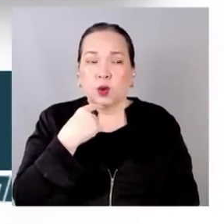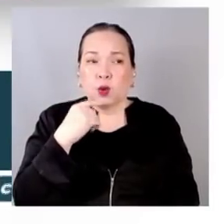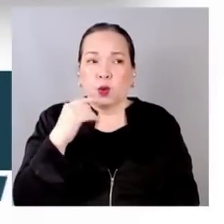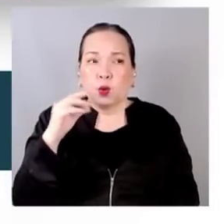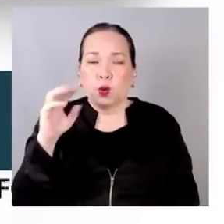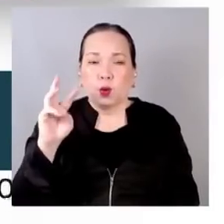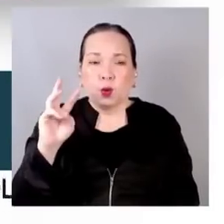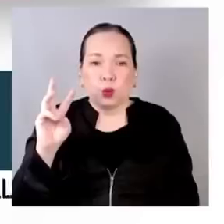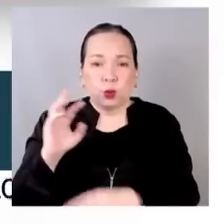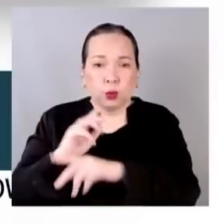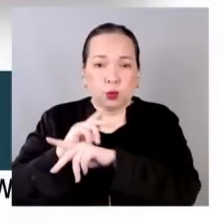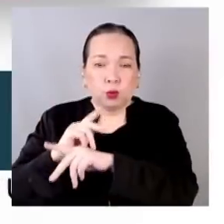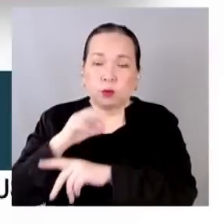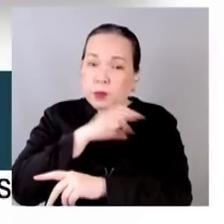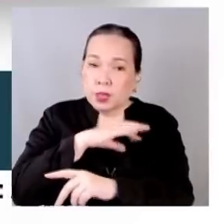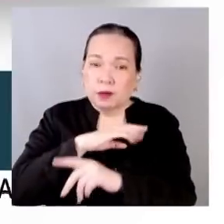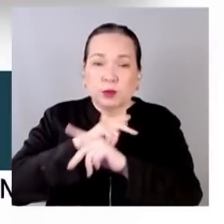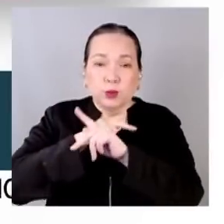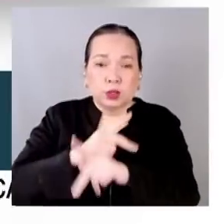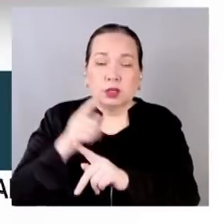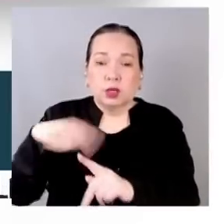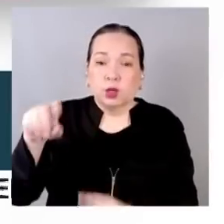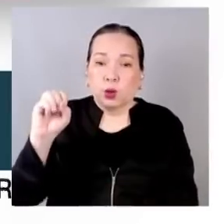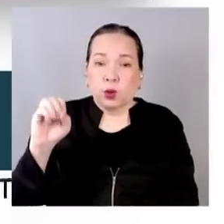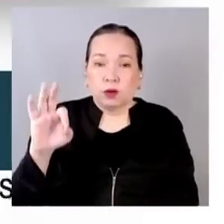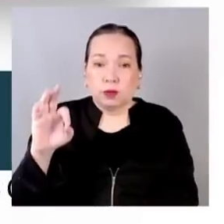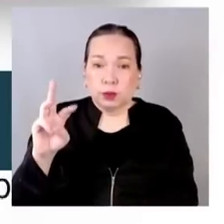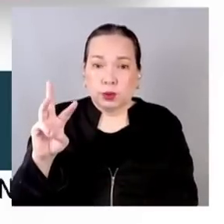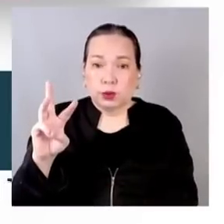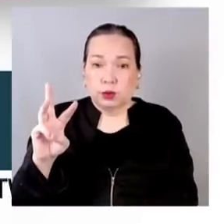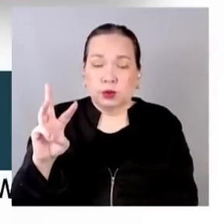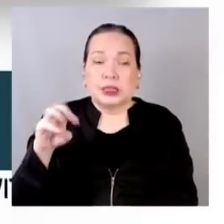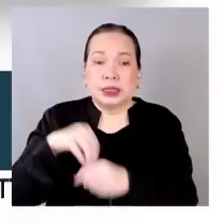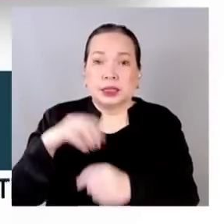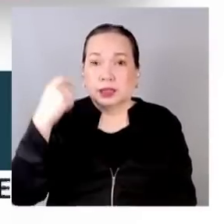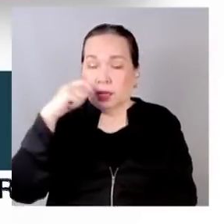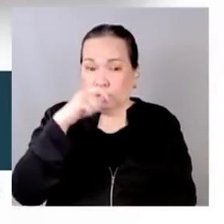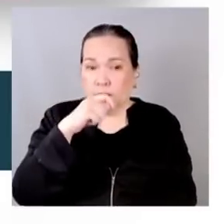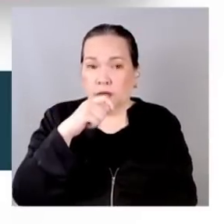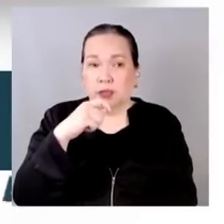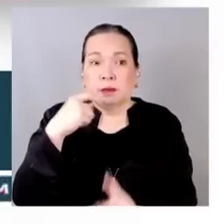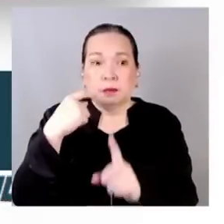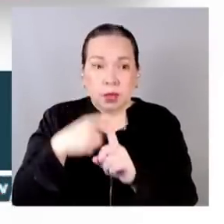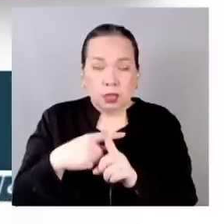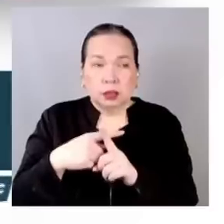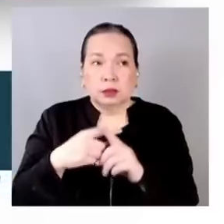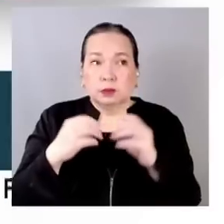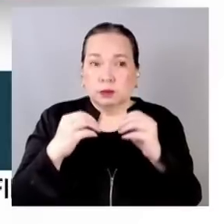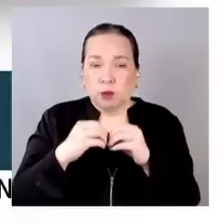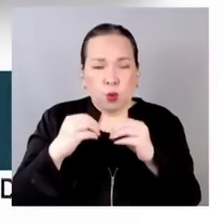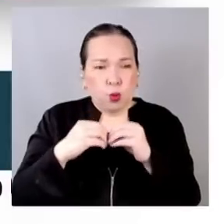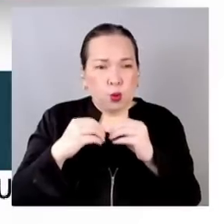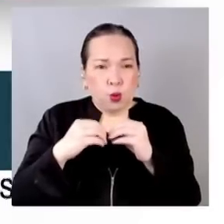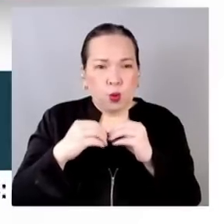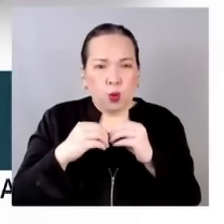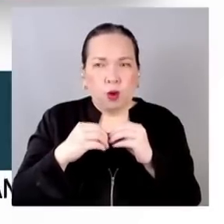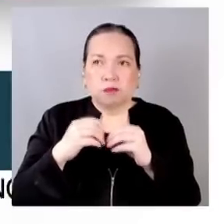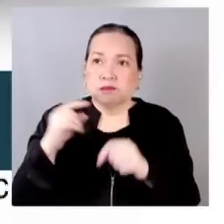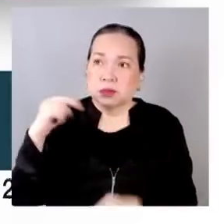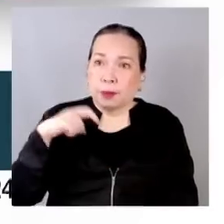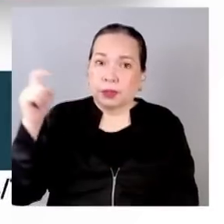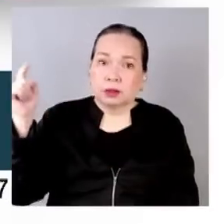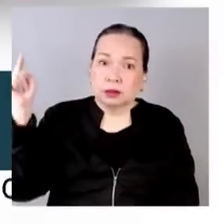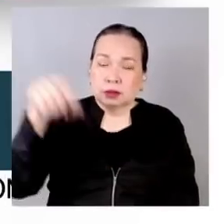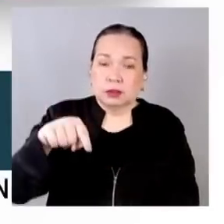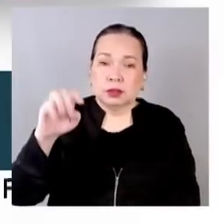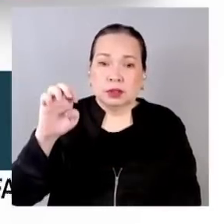protection of our overseas Filipino workers in Taiwan and the additional presence of EDCA sites